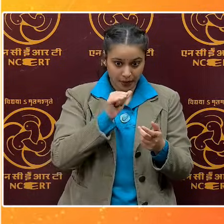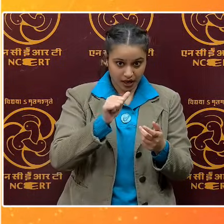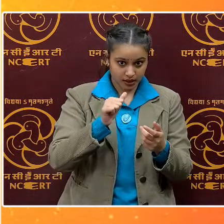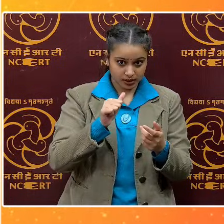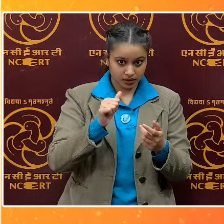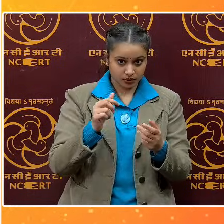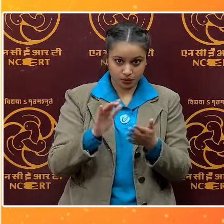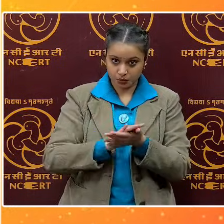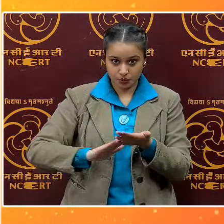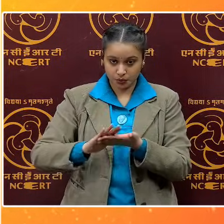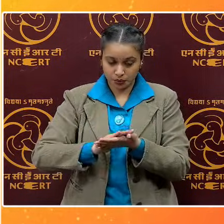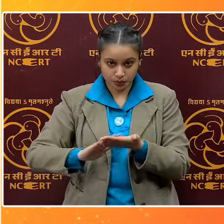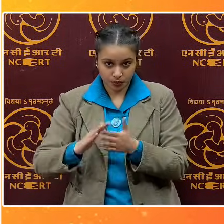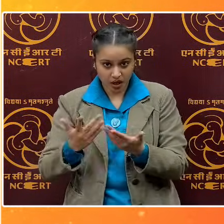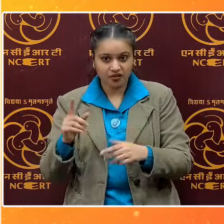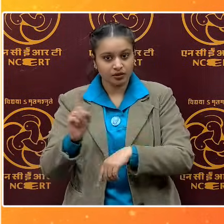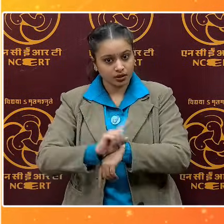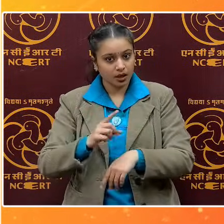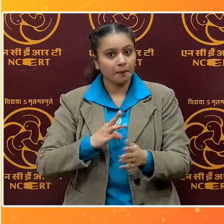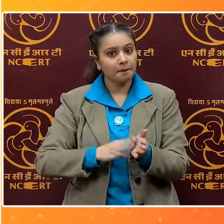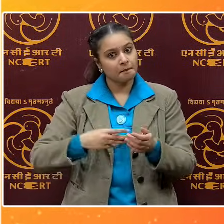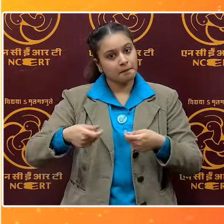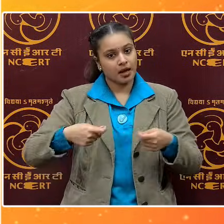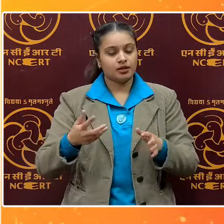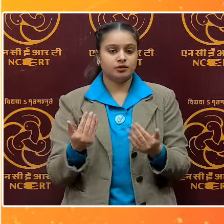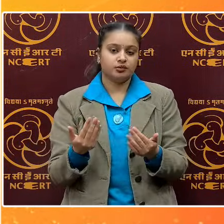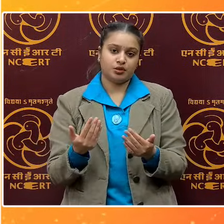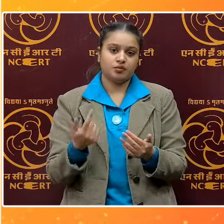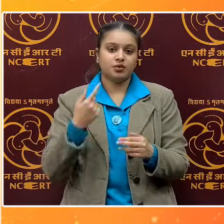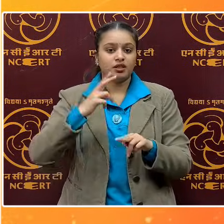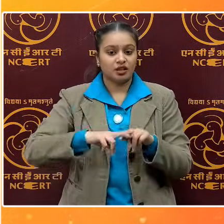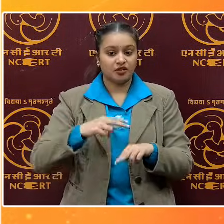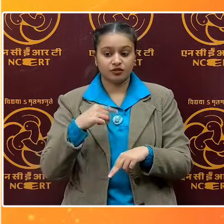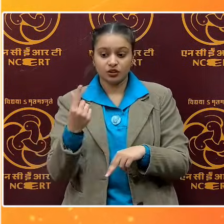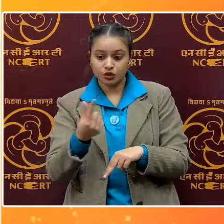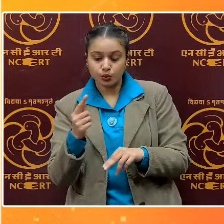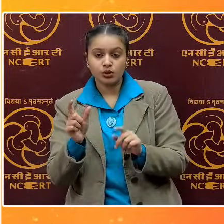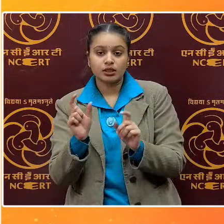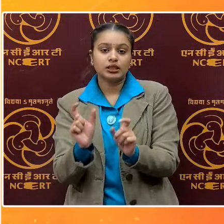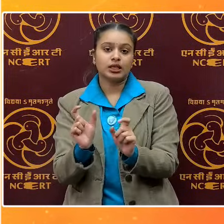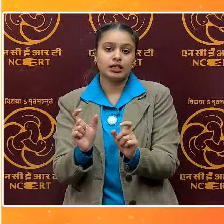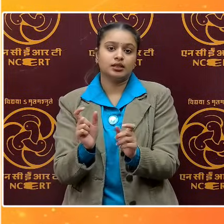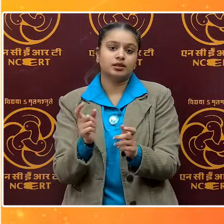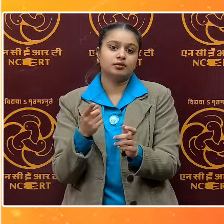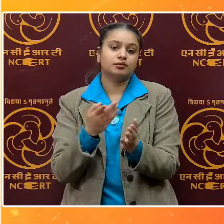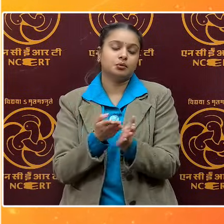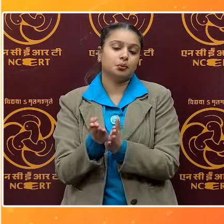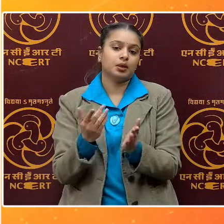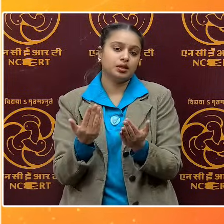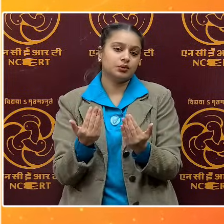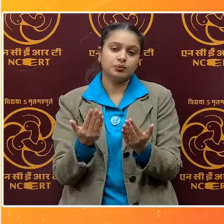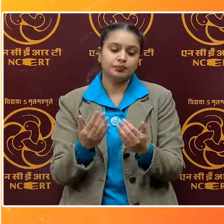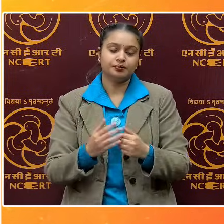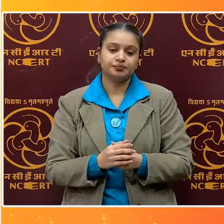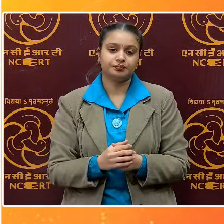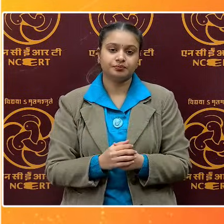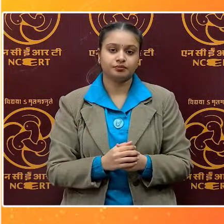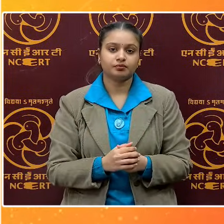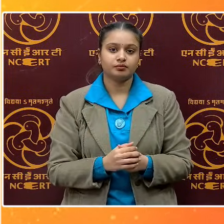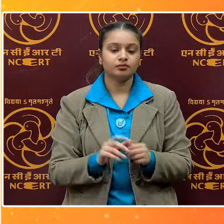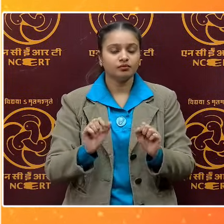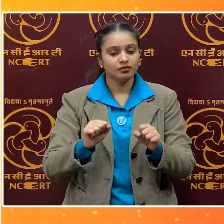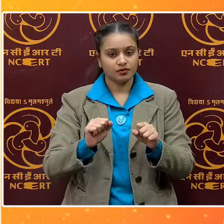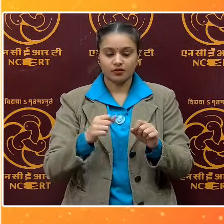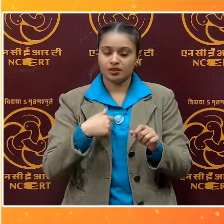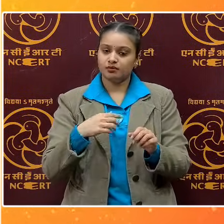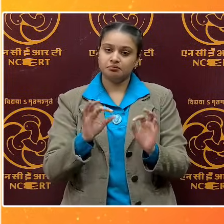for days, we can manage if we use the water wisely. Wisely, absolutely. That's Yes. lovely. It